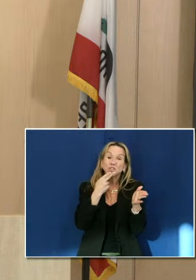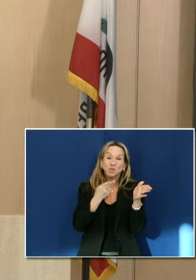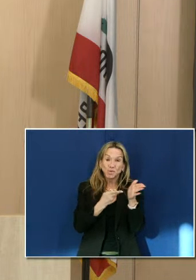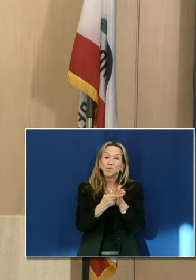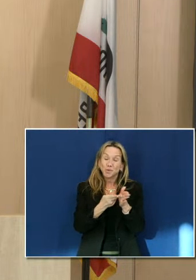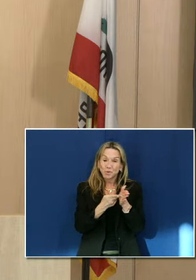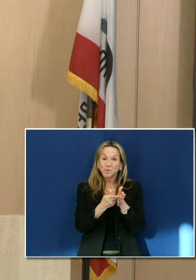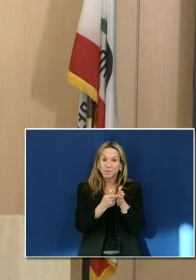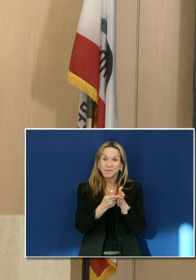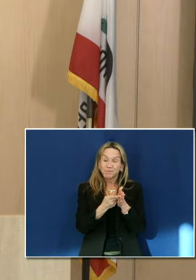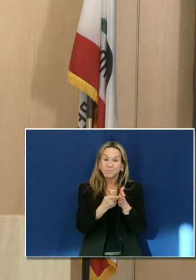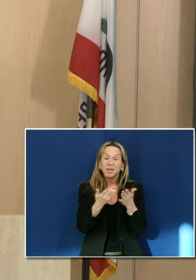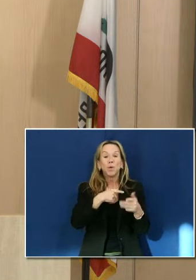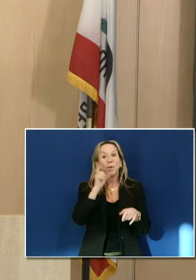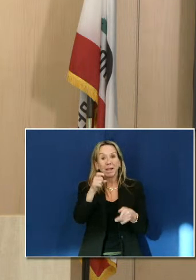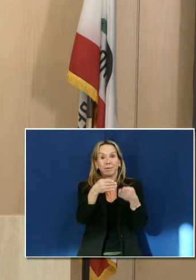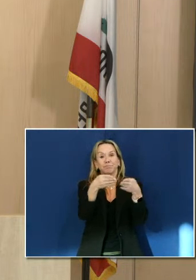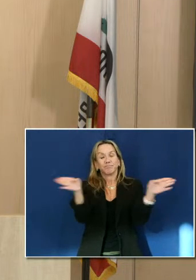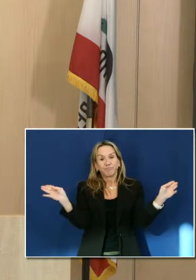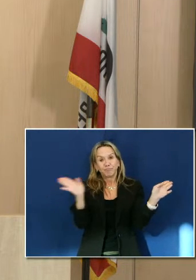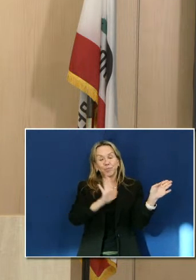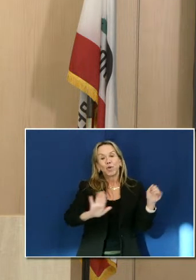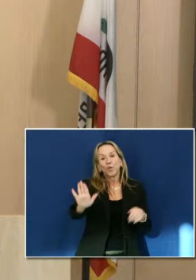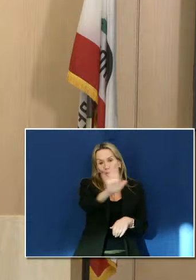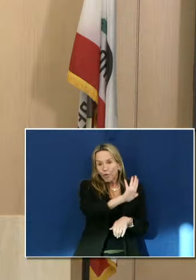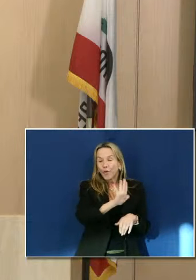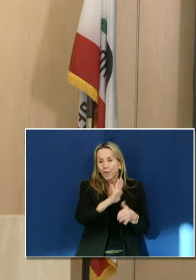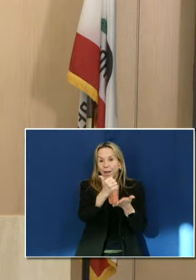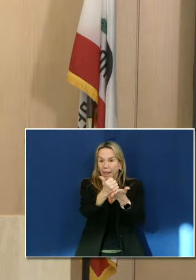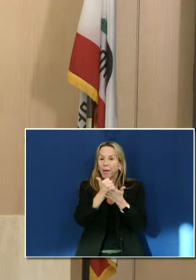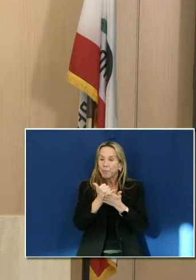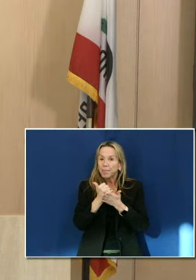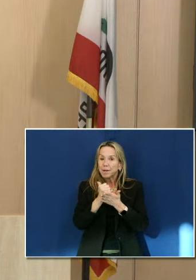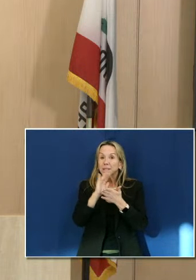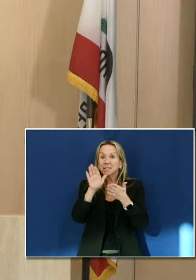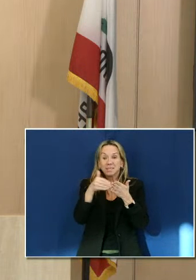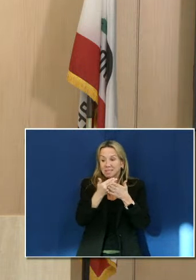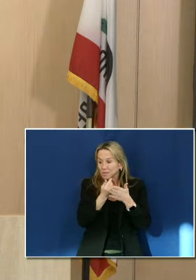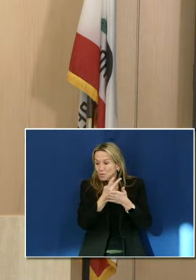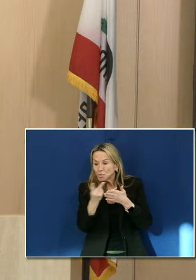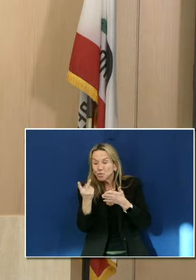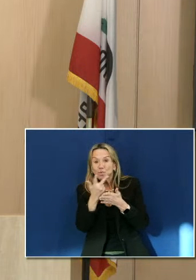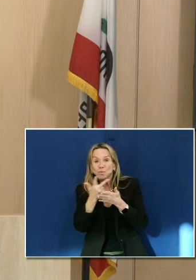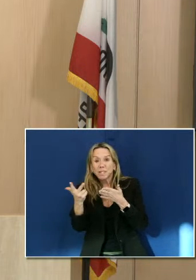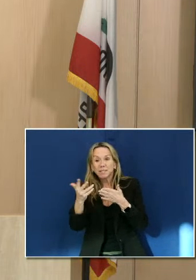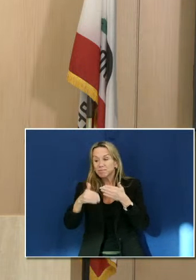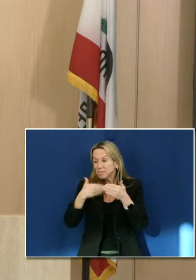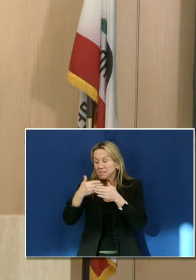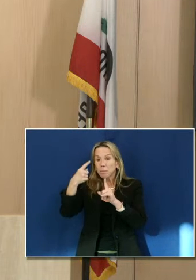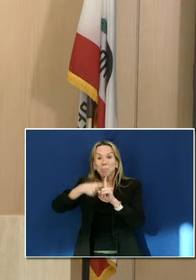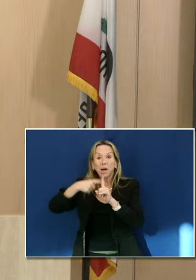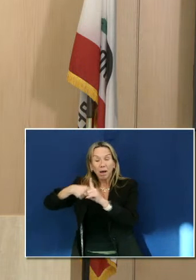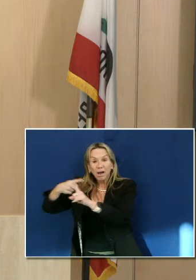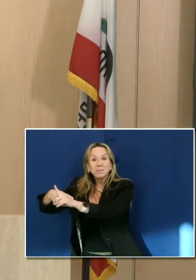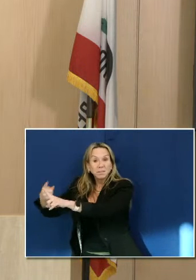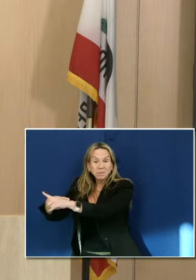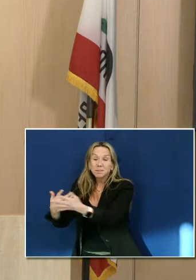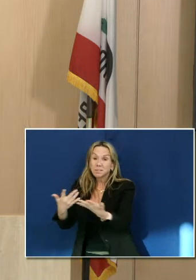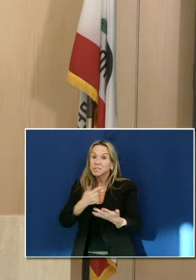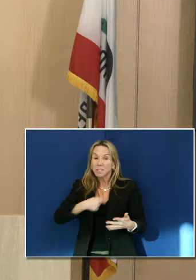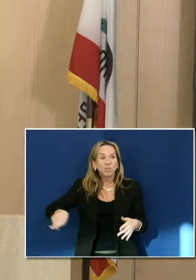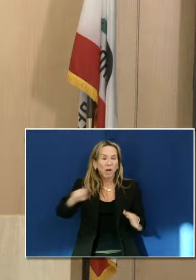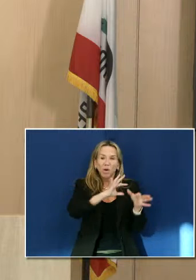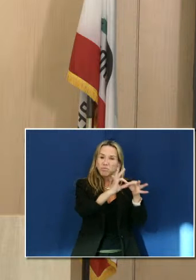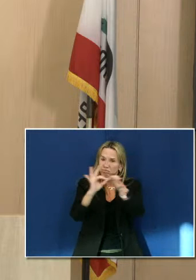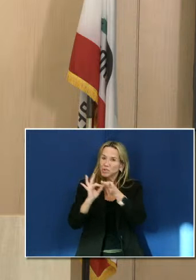need your help, the public's help, in the coming weeks, coming months, as we all work together to survive this.